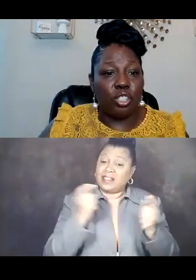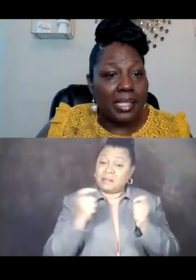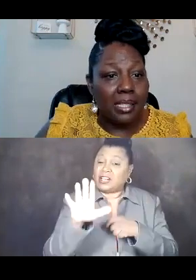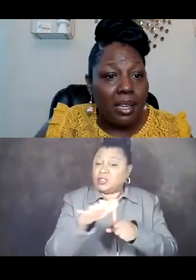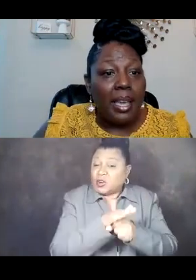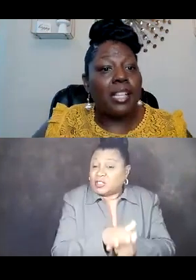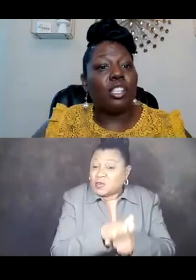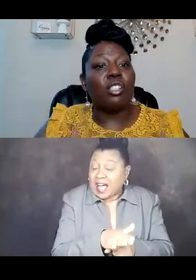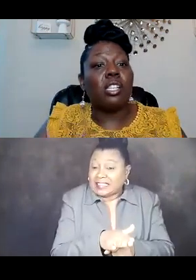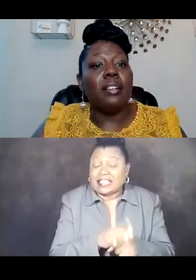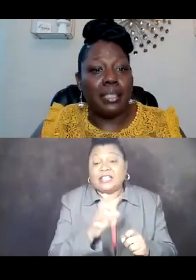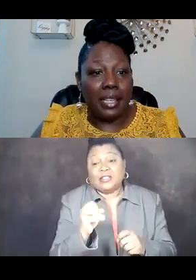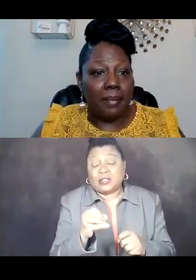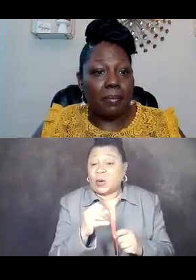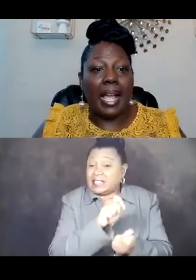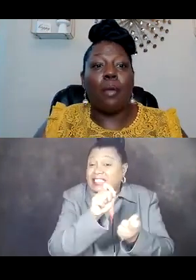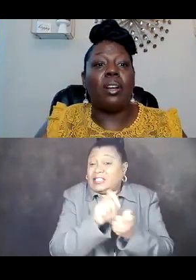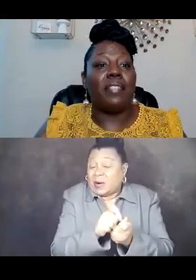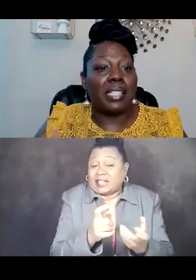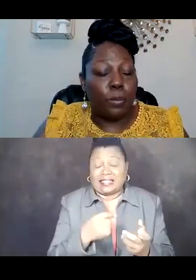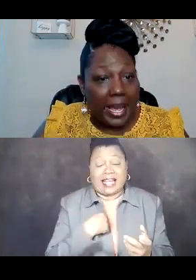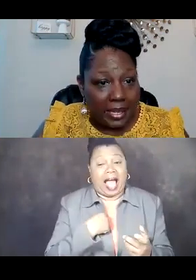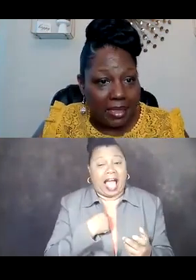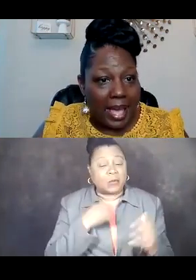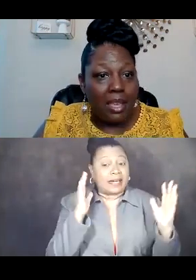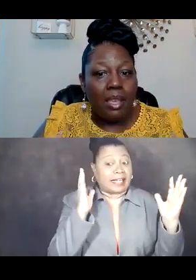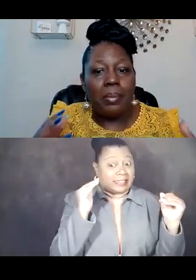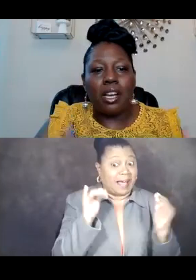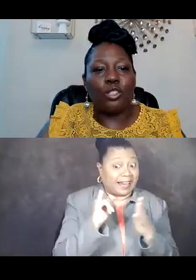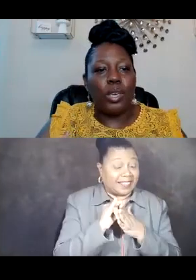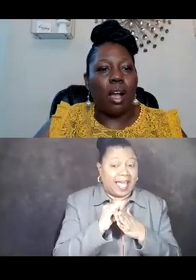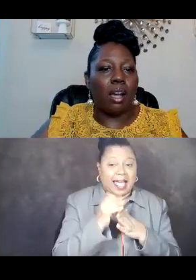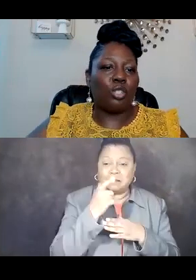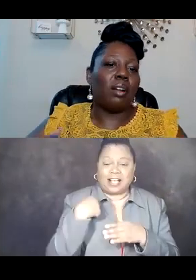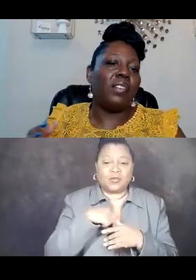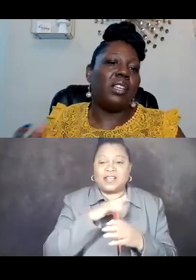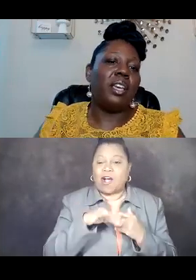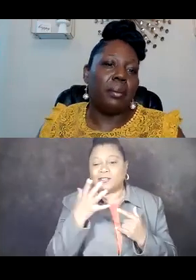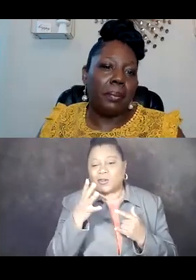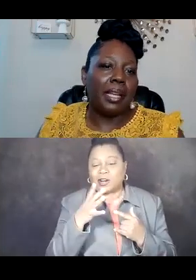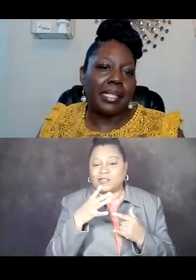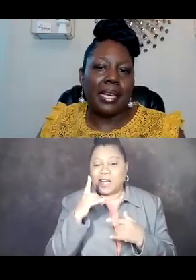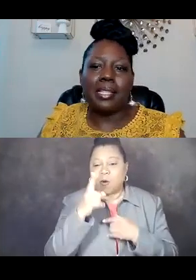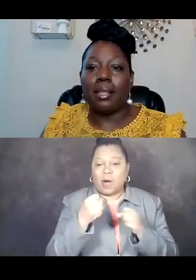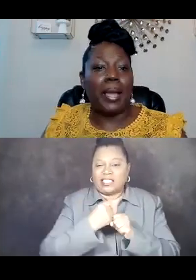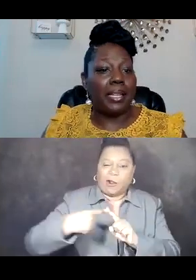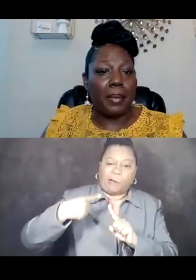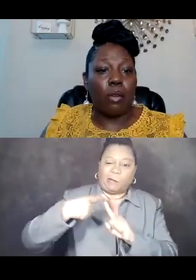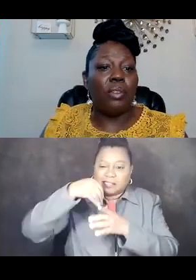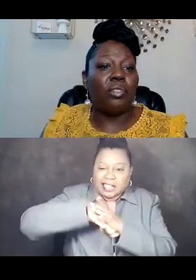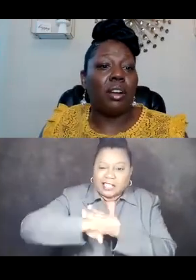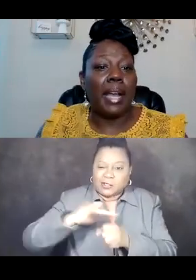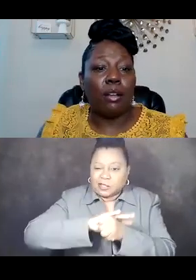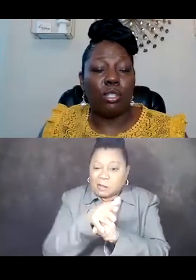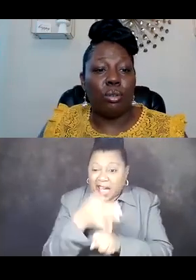your stress. And so certainly I would have expected that because we are sort of a year plus into the pandemic